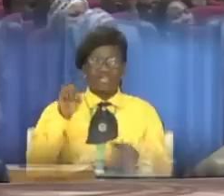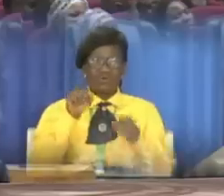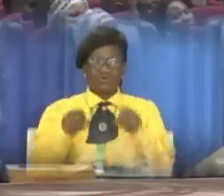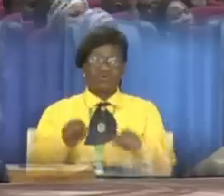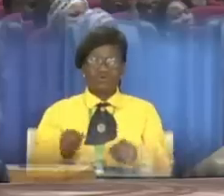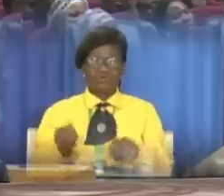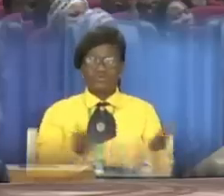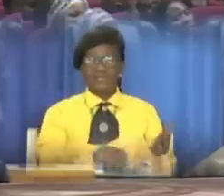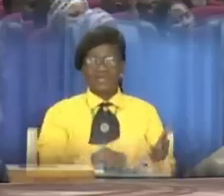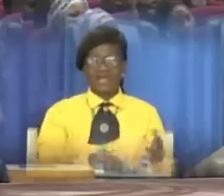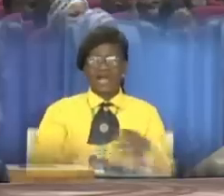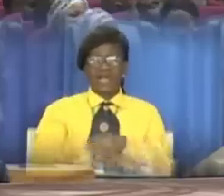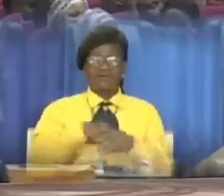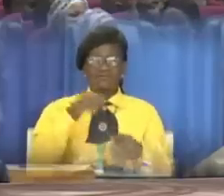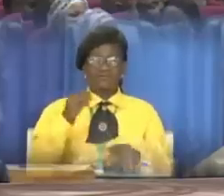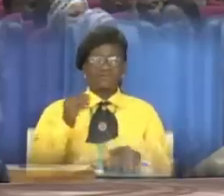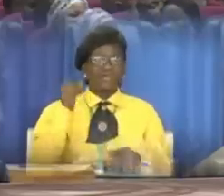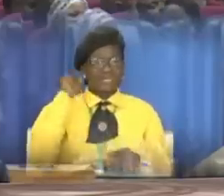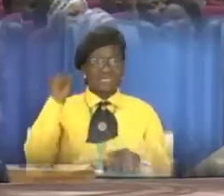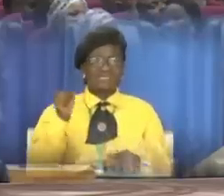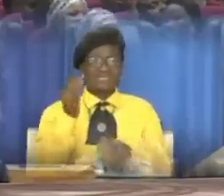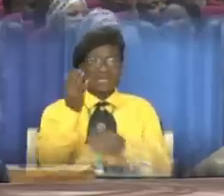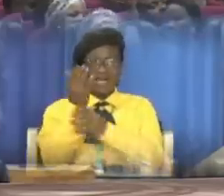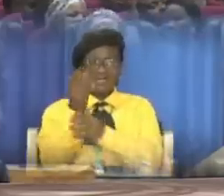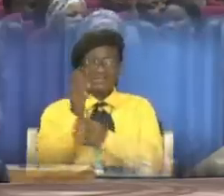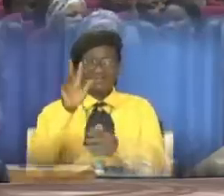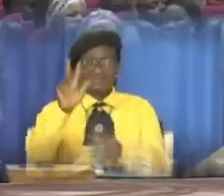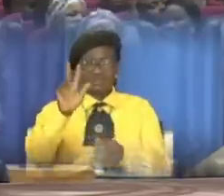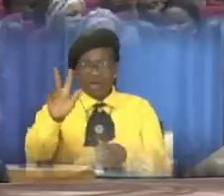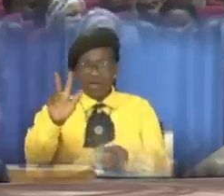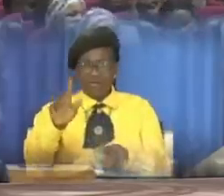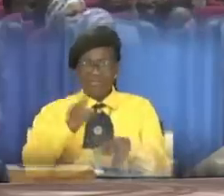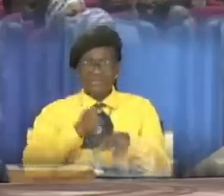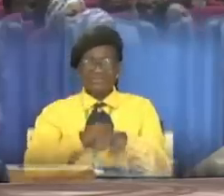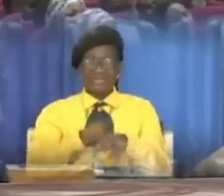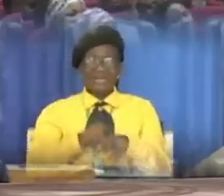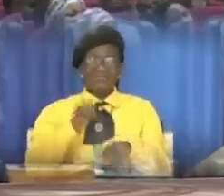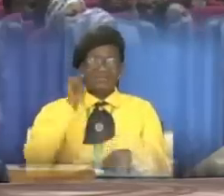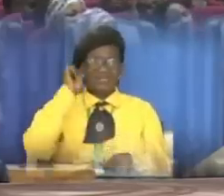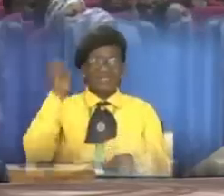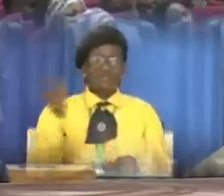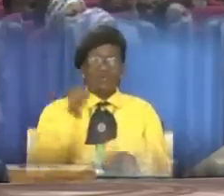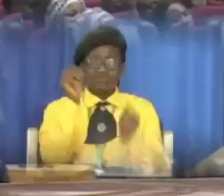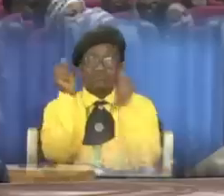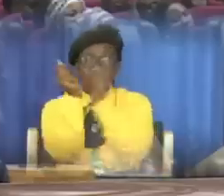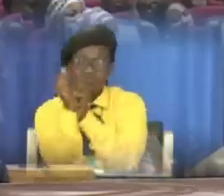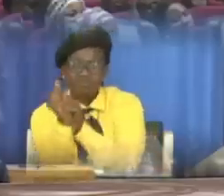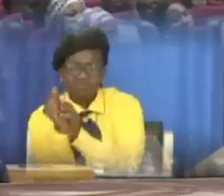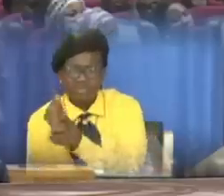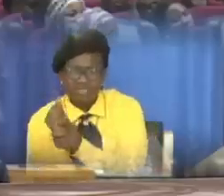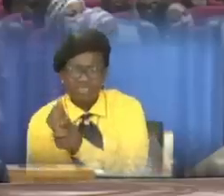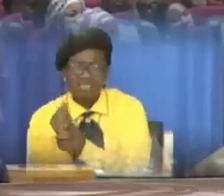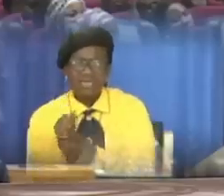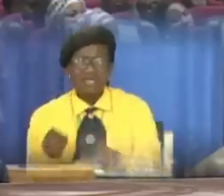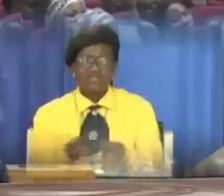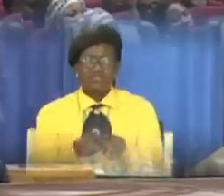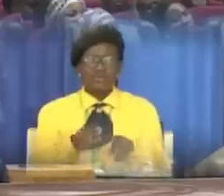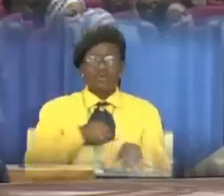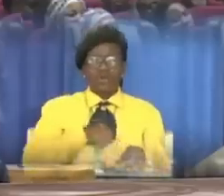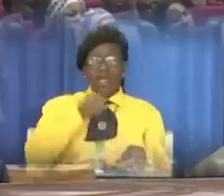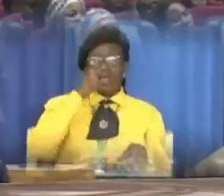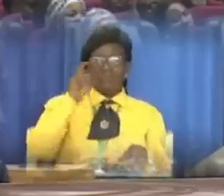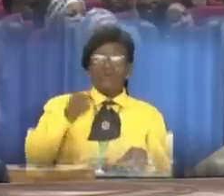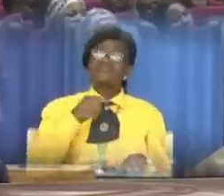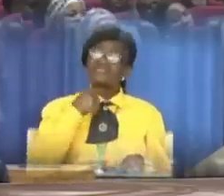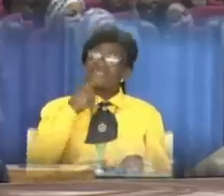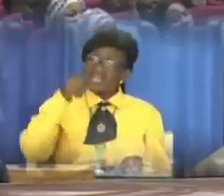he was arrested. So I just want you to know, they said, I must tell you, they said that's a legal